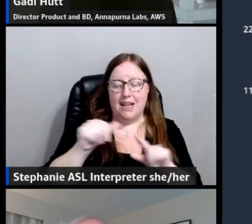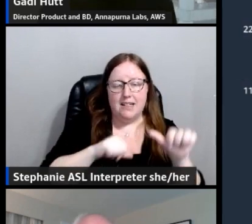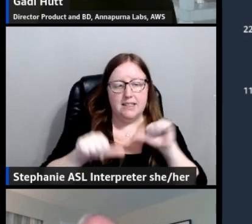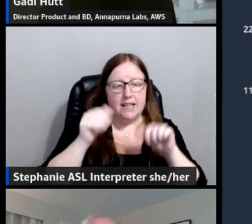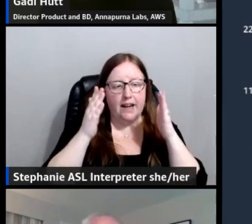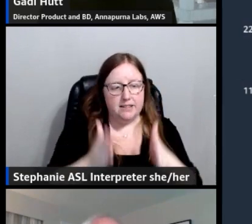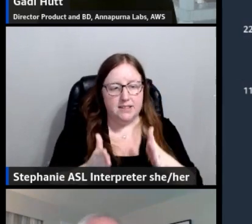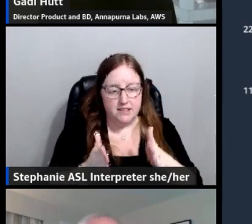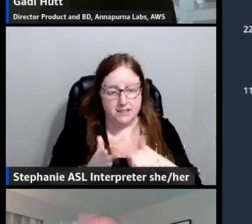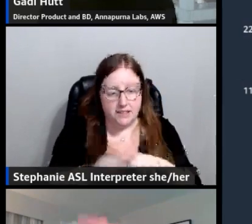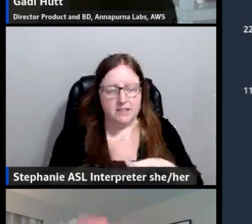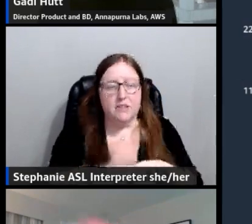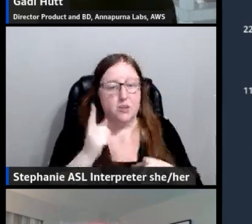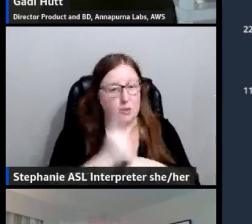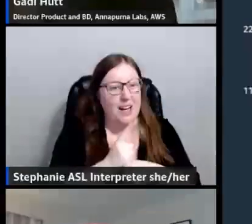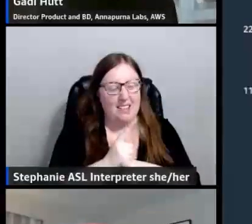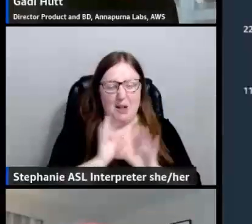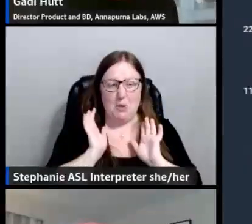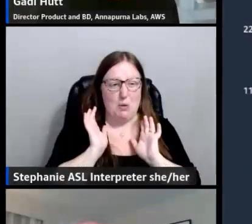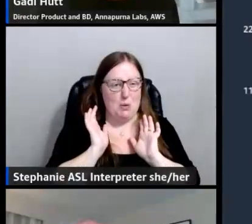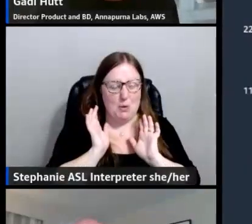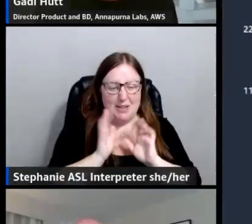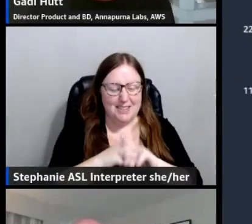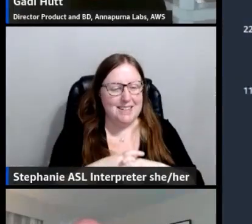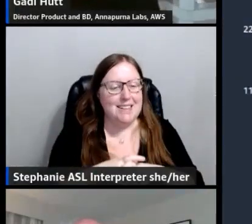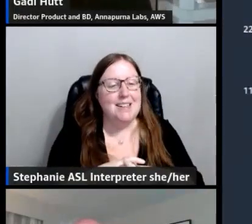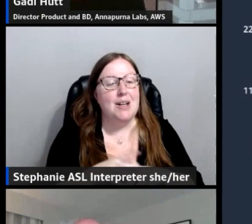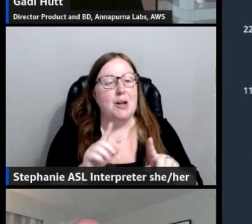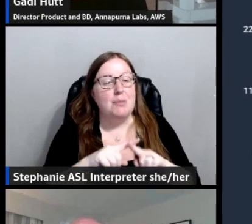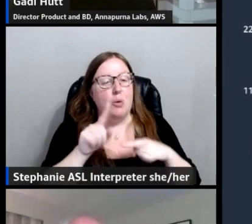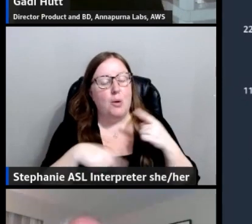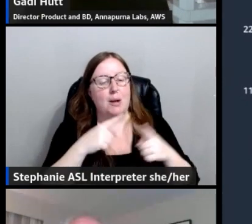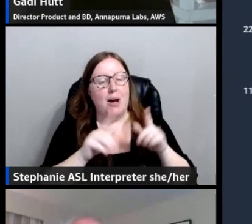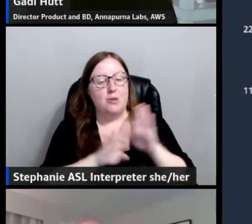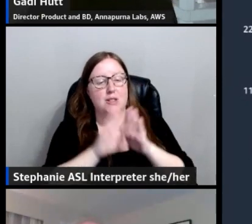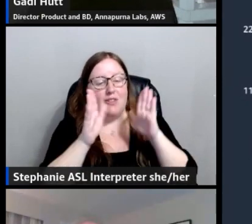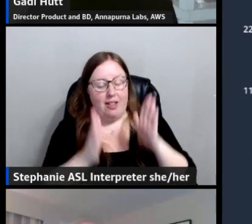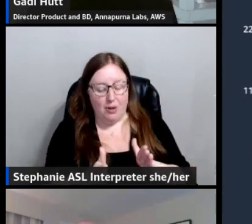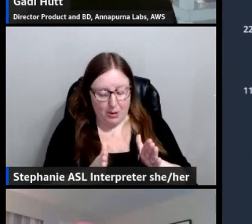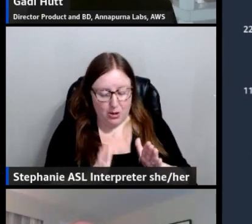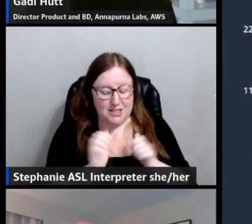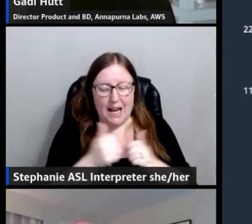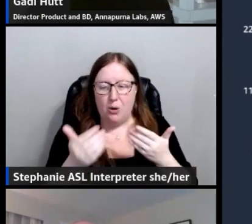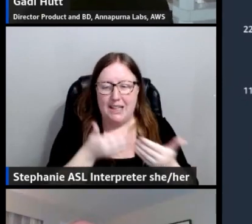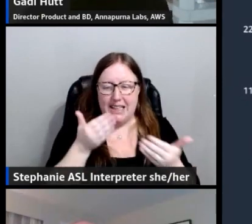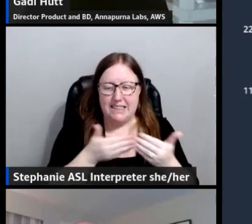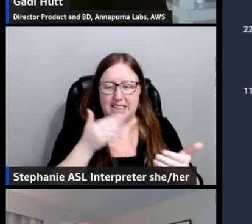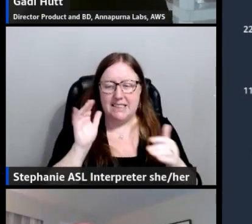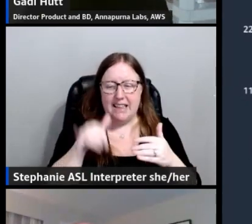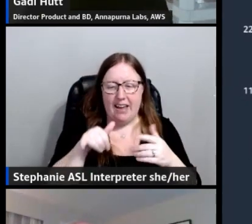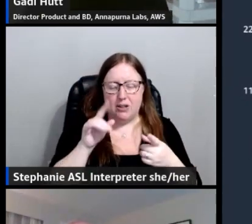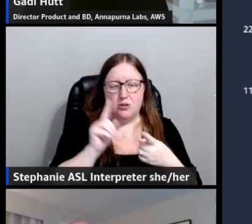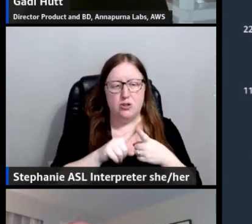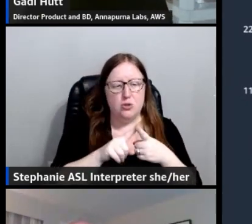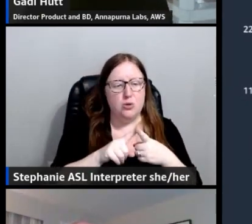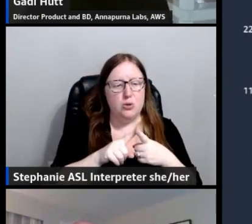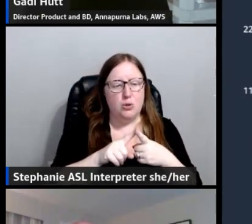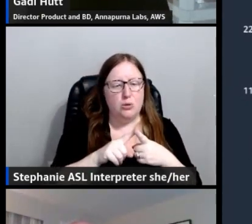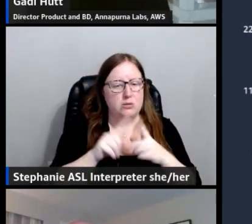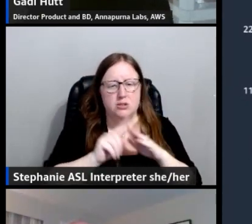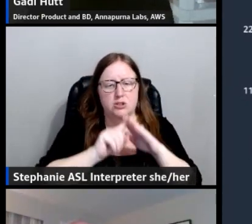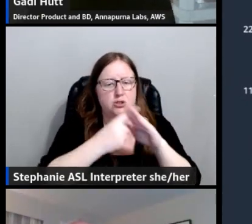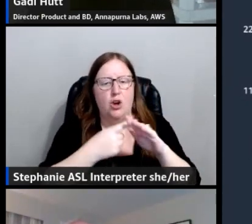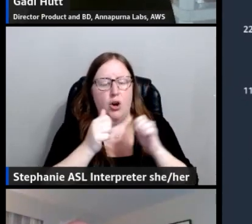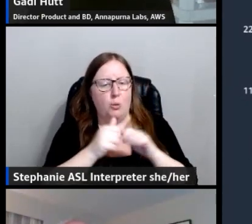and right, response, right? But what about developers, right? How easy is it for them to get on board and get started with